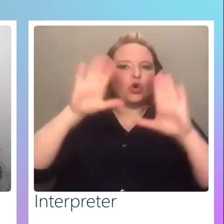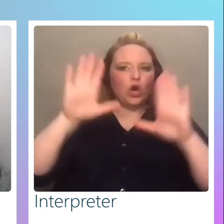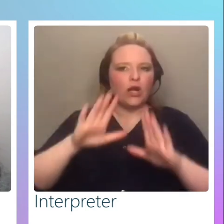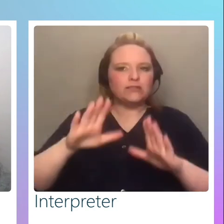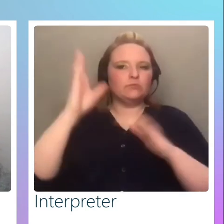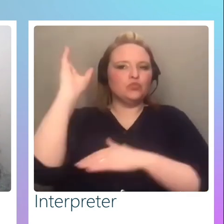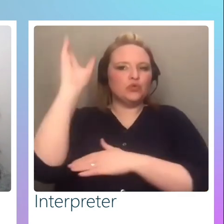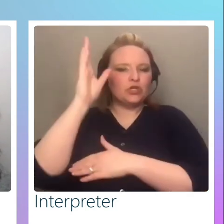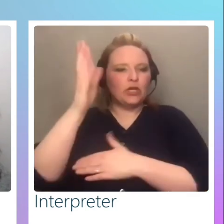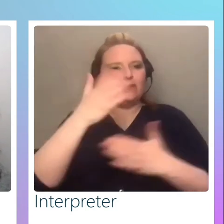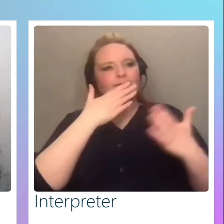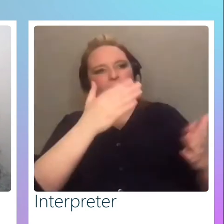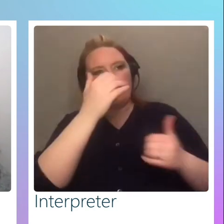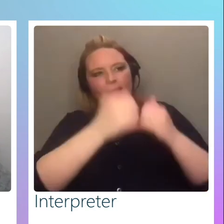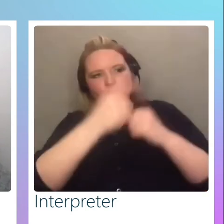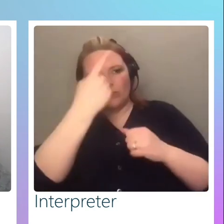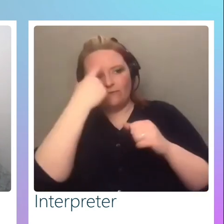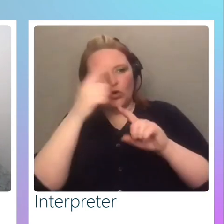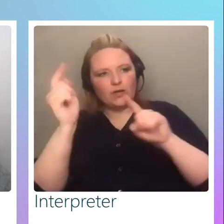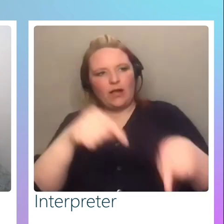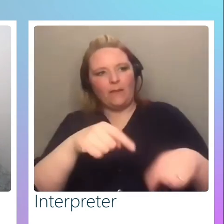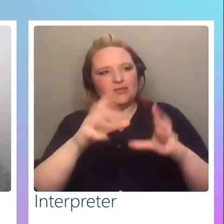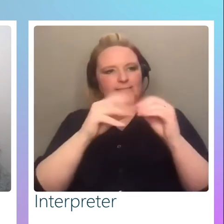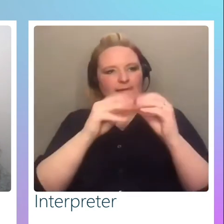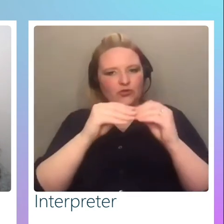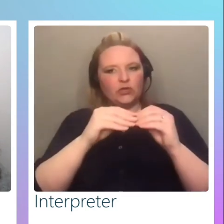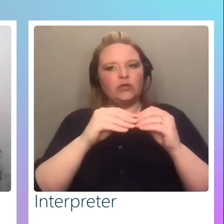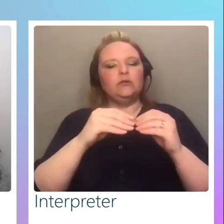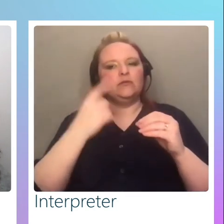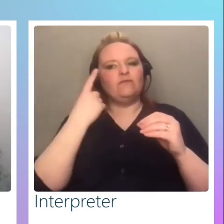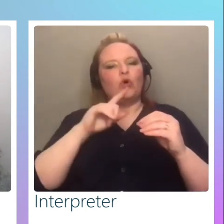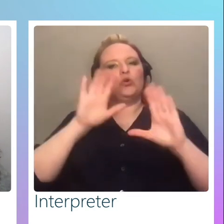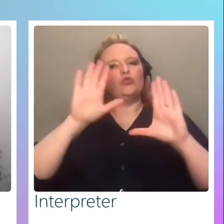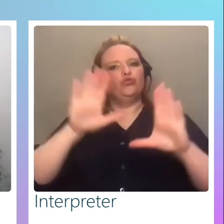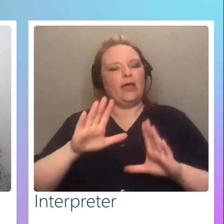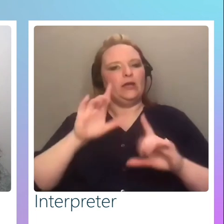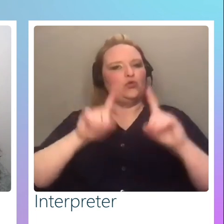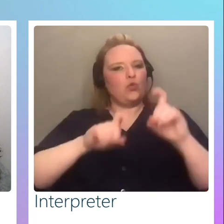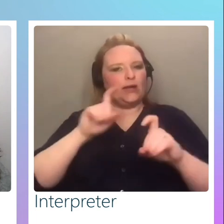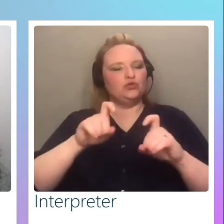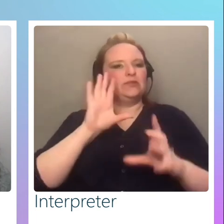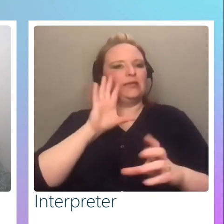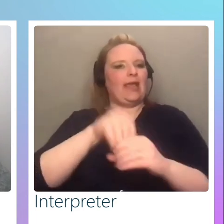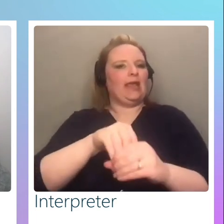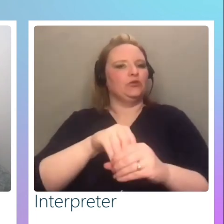presentation. Thanks to everybody for attending this session and for your great questions and engagement.